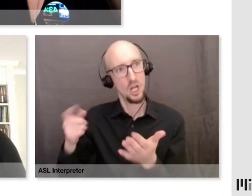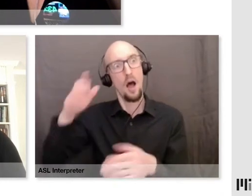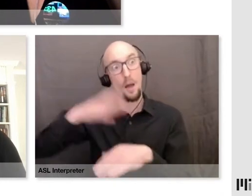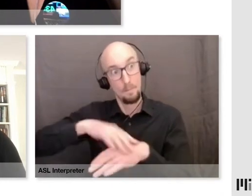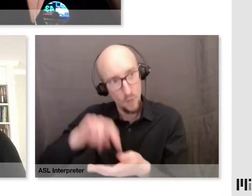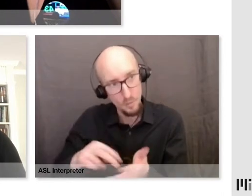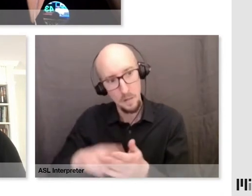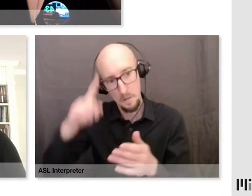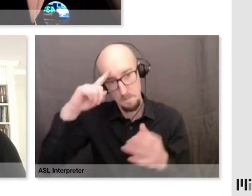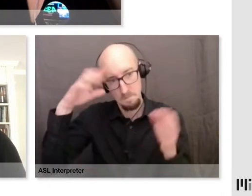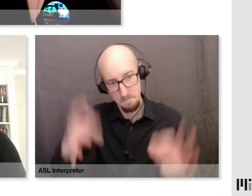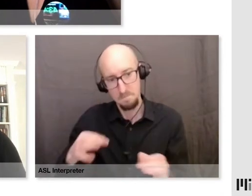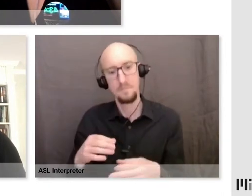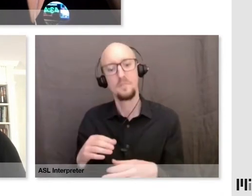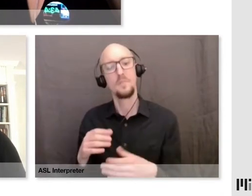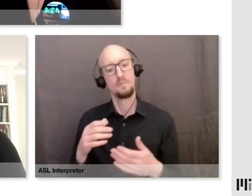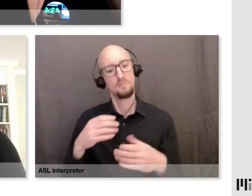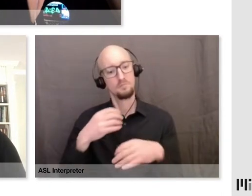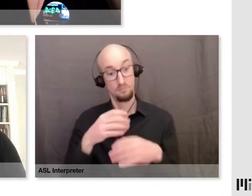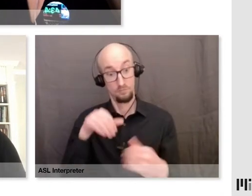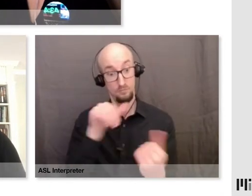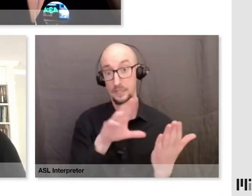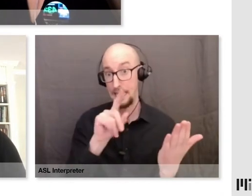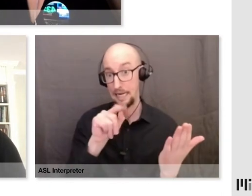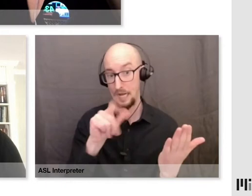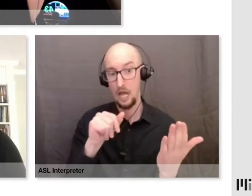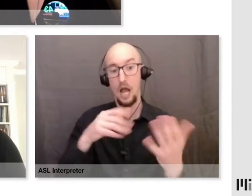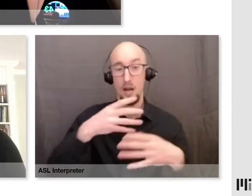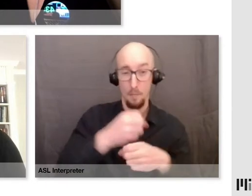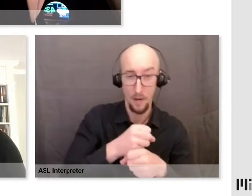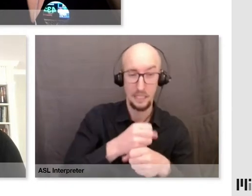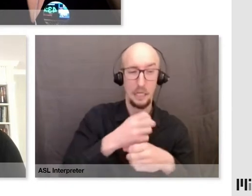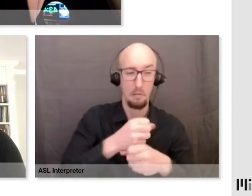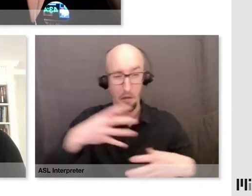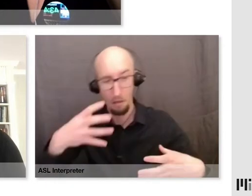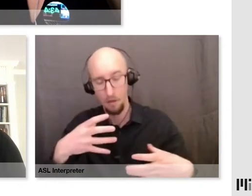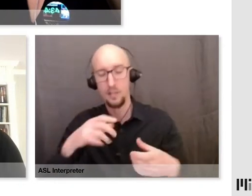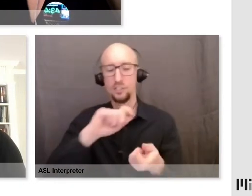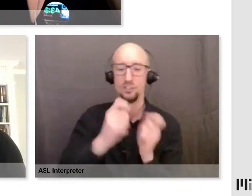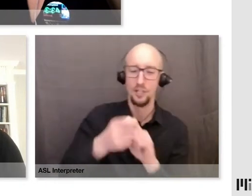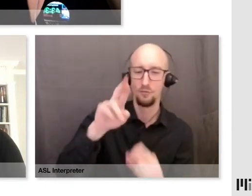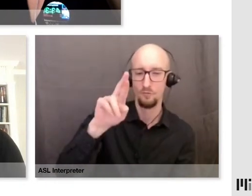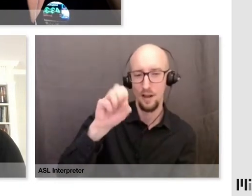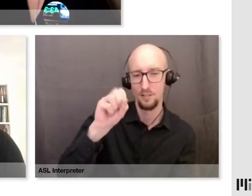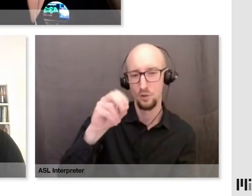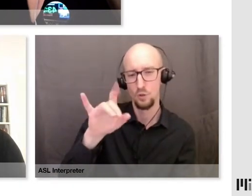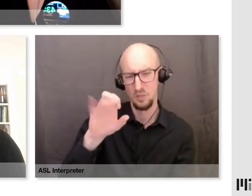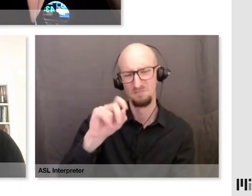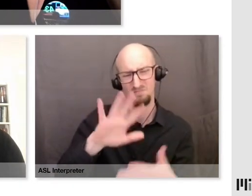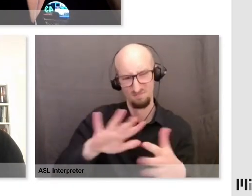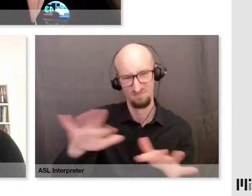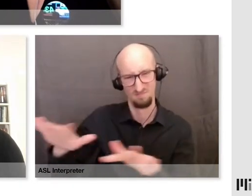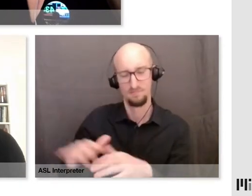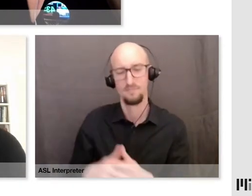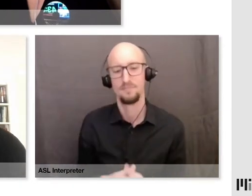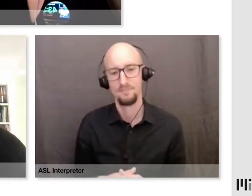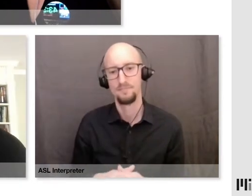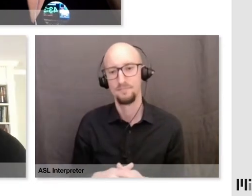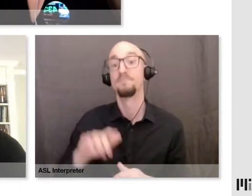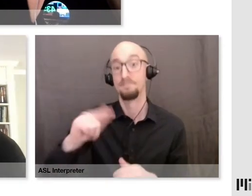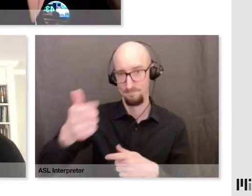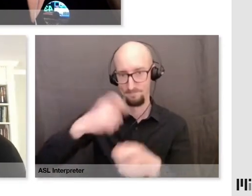data, decompress and compress the data, alter the resolution, and so on.